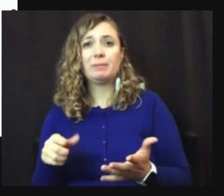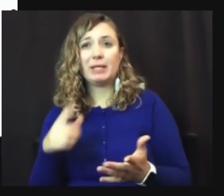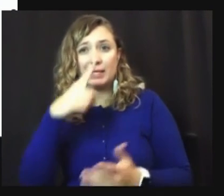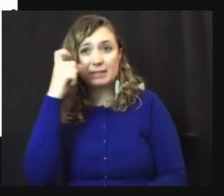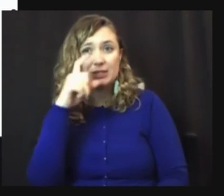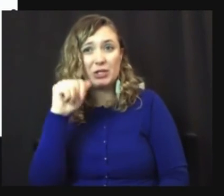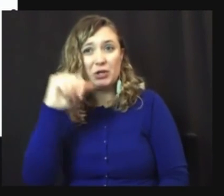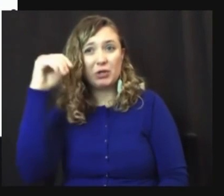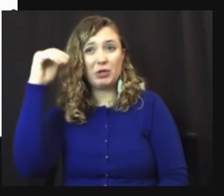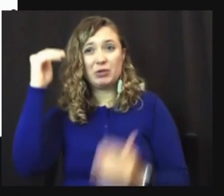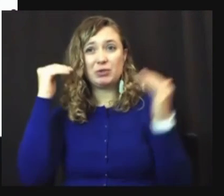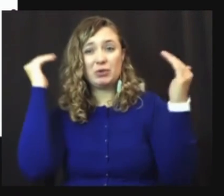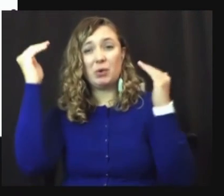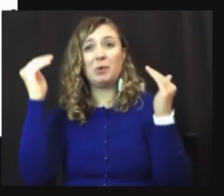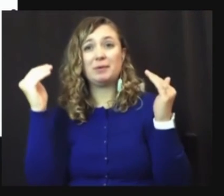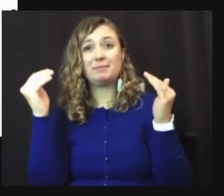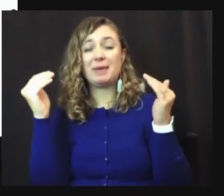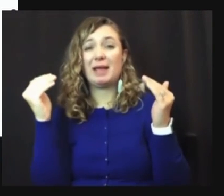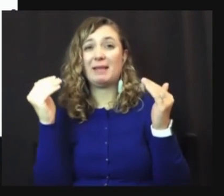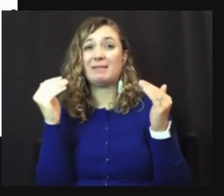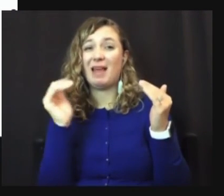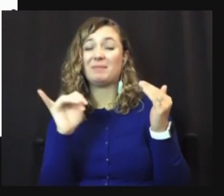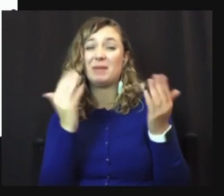who has probably been suppressing stems,